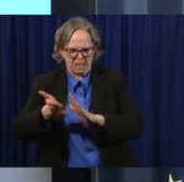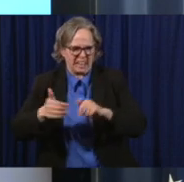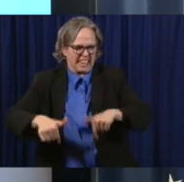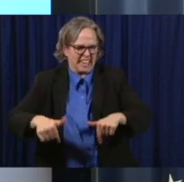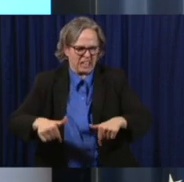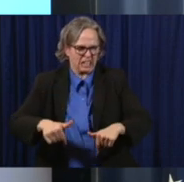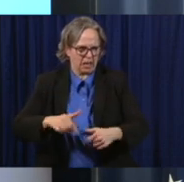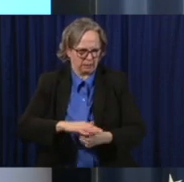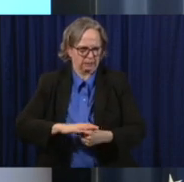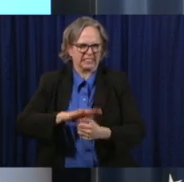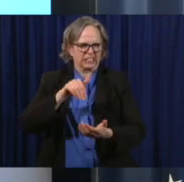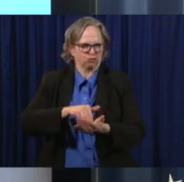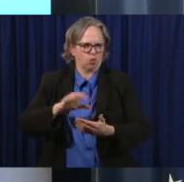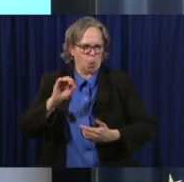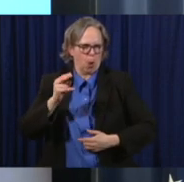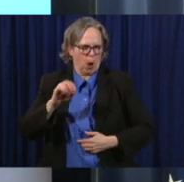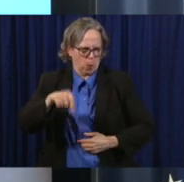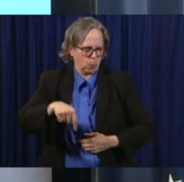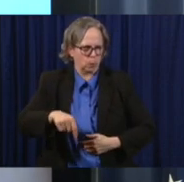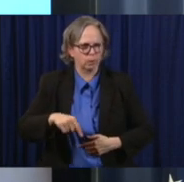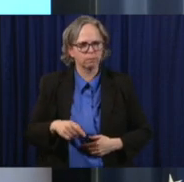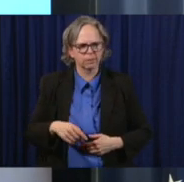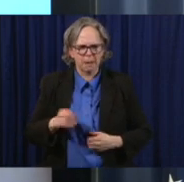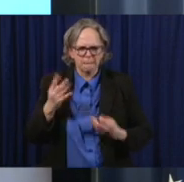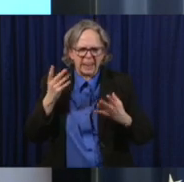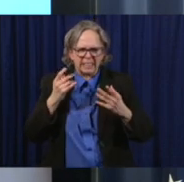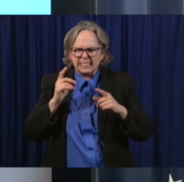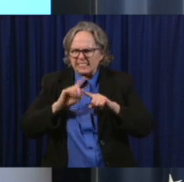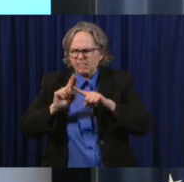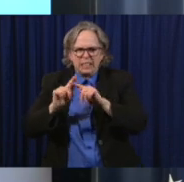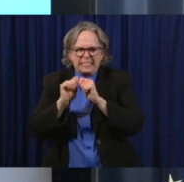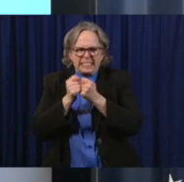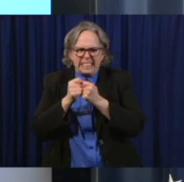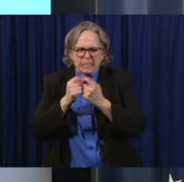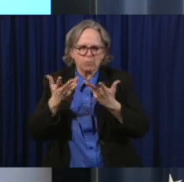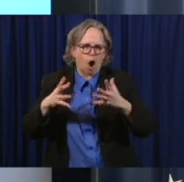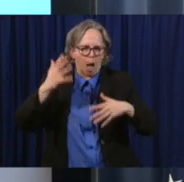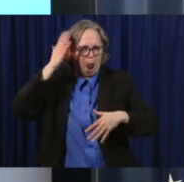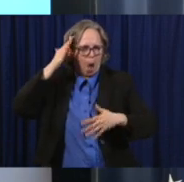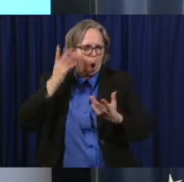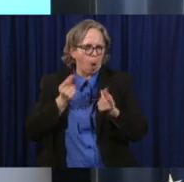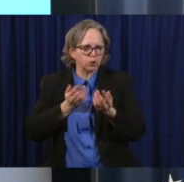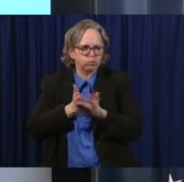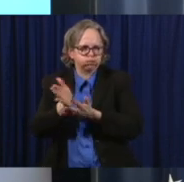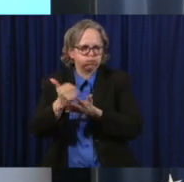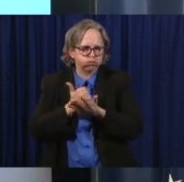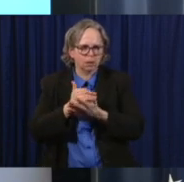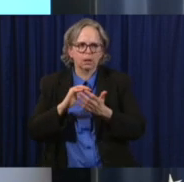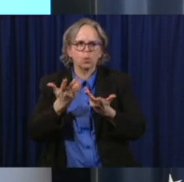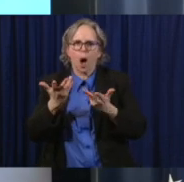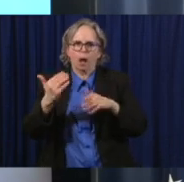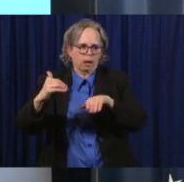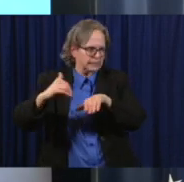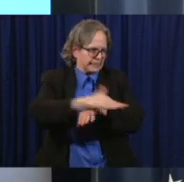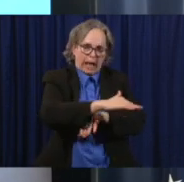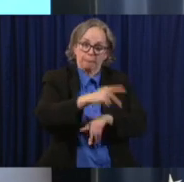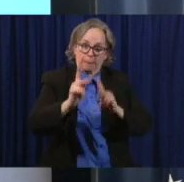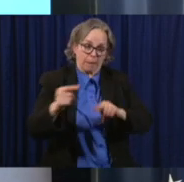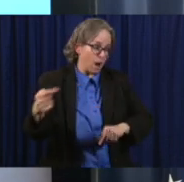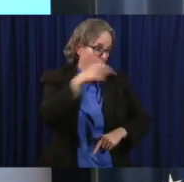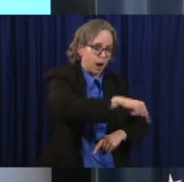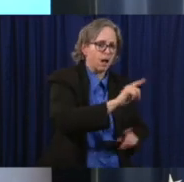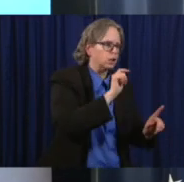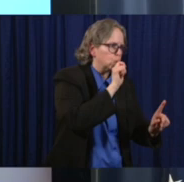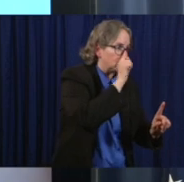the state, has teams that are trained in how to swab people for the virus. They can go out to the